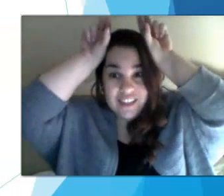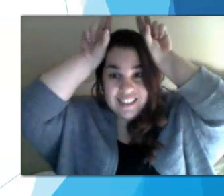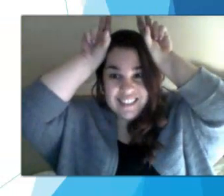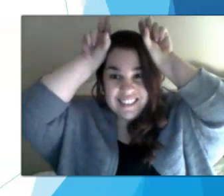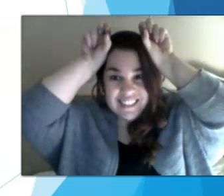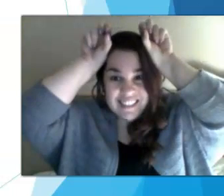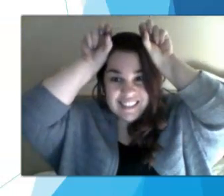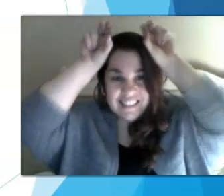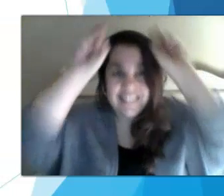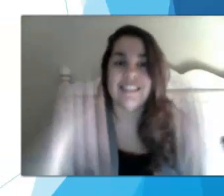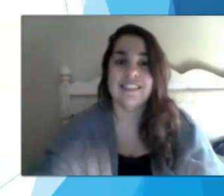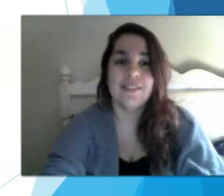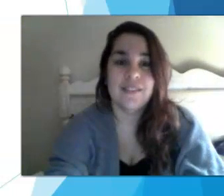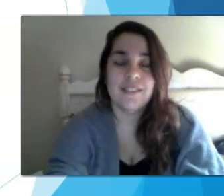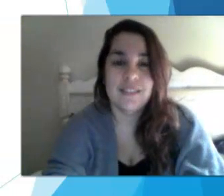Horse.